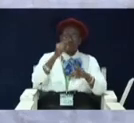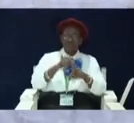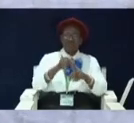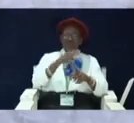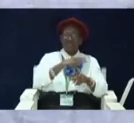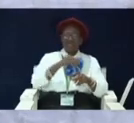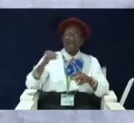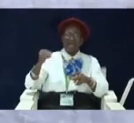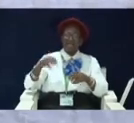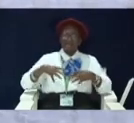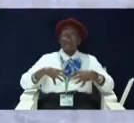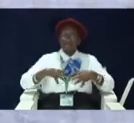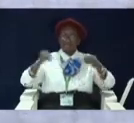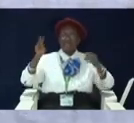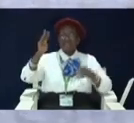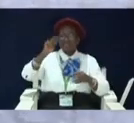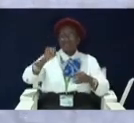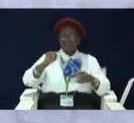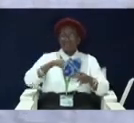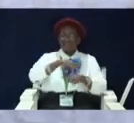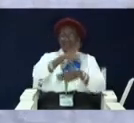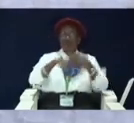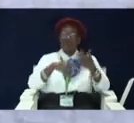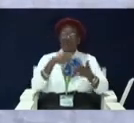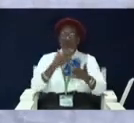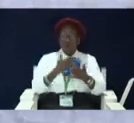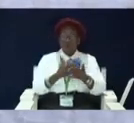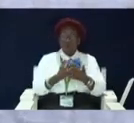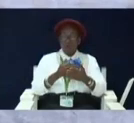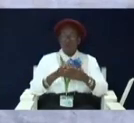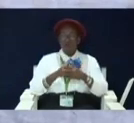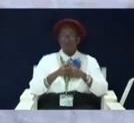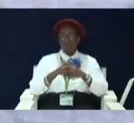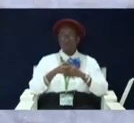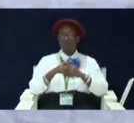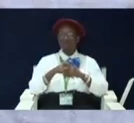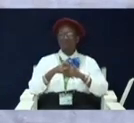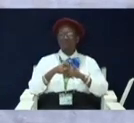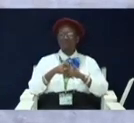And healed them. Oro re si mu won lara da.